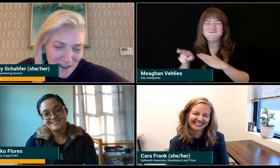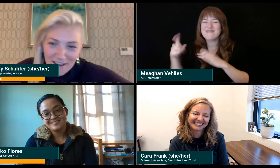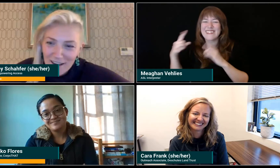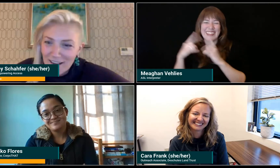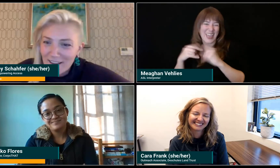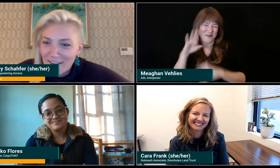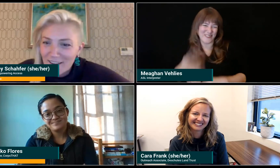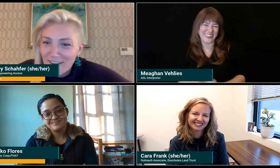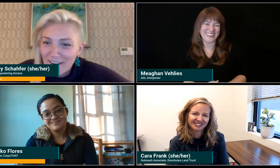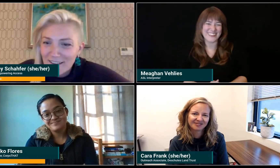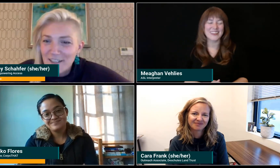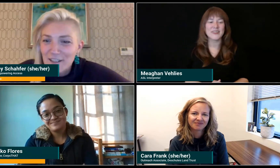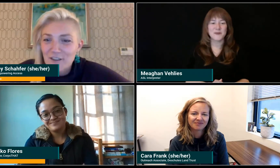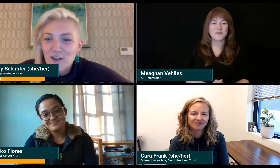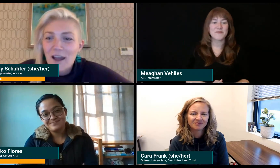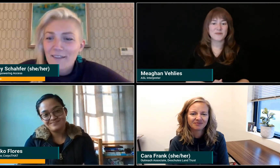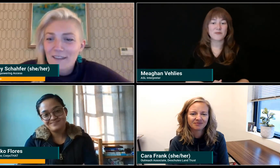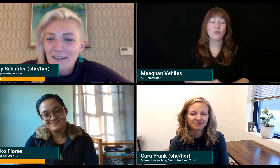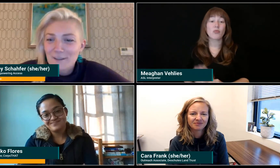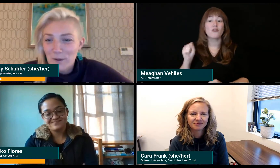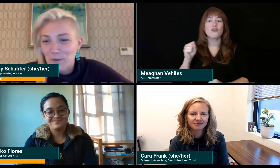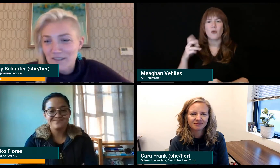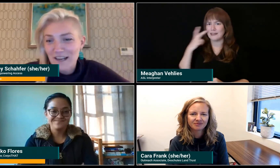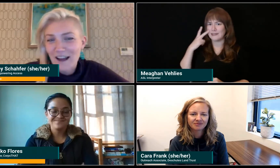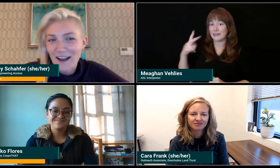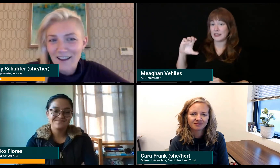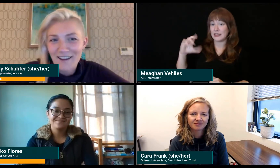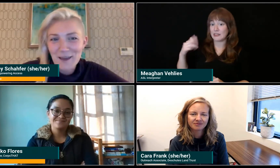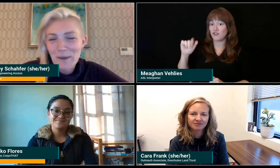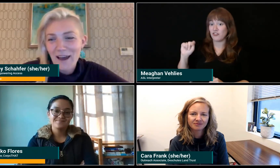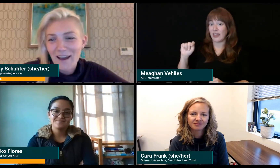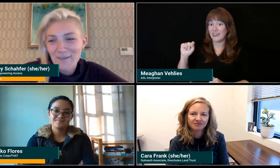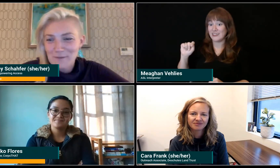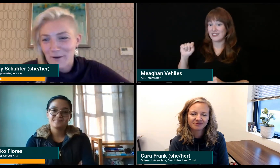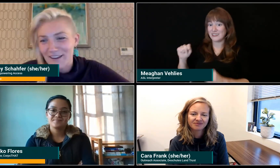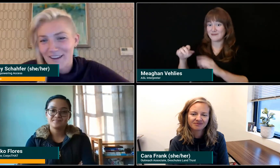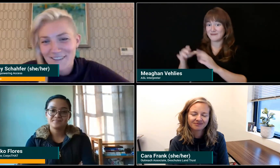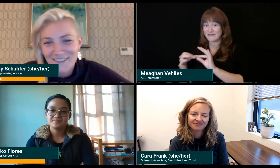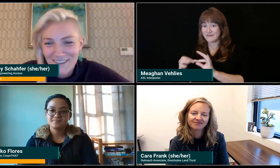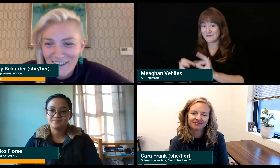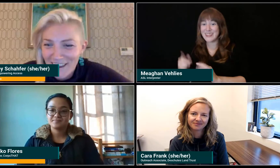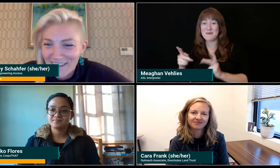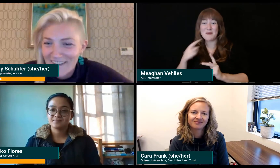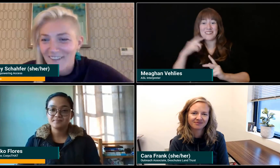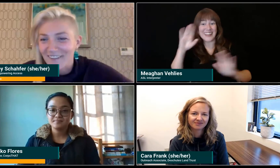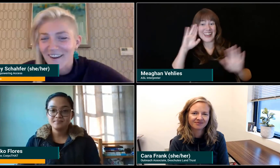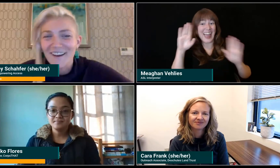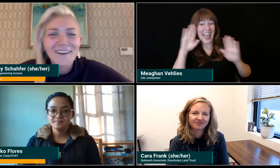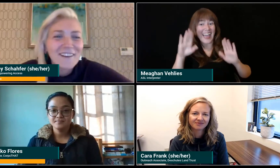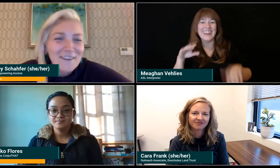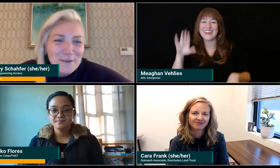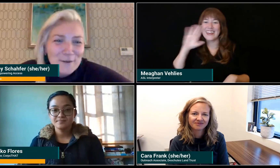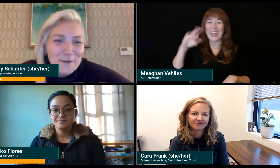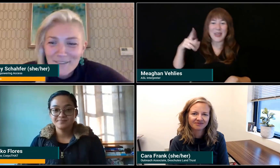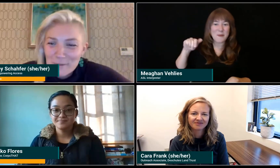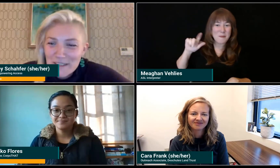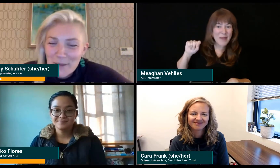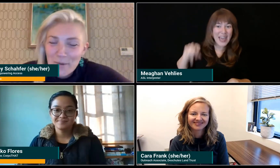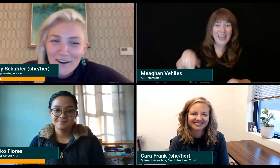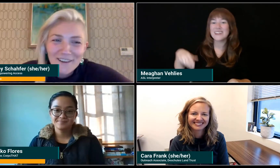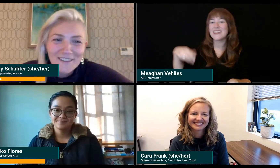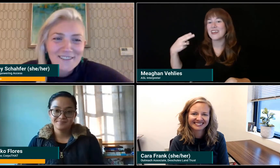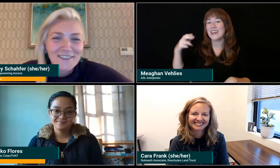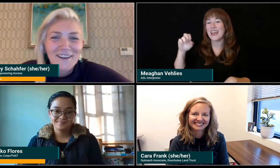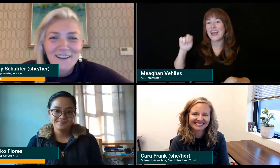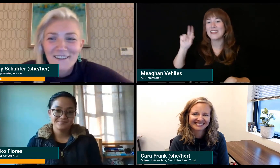So yeah, I see in the chat that some people have said hi. Hey, Pat from OAS and Helena from